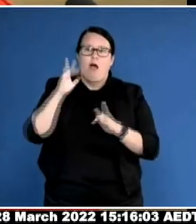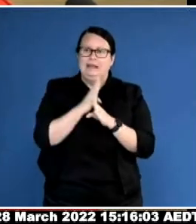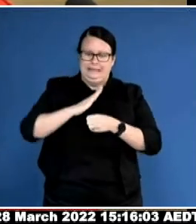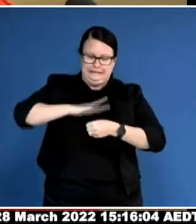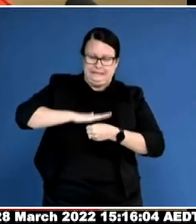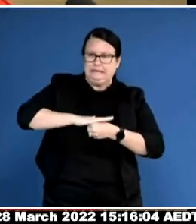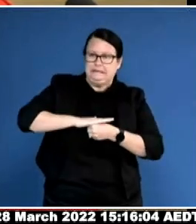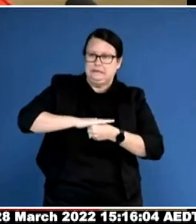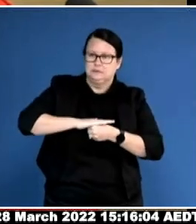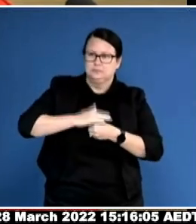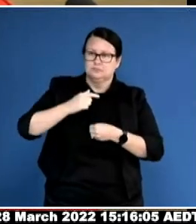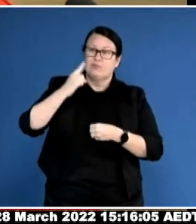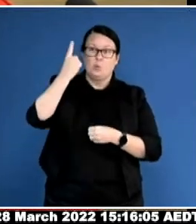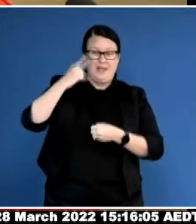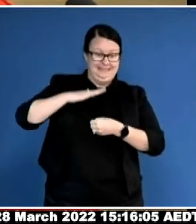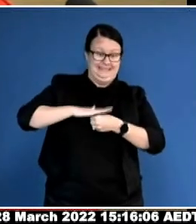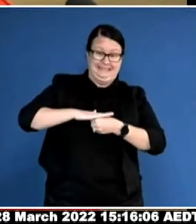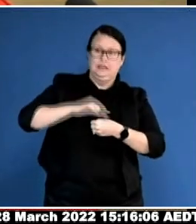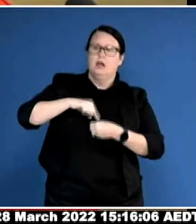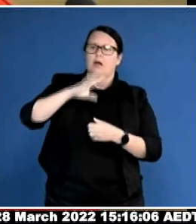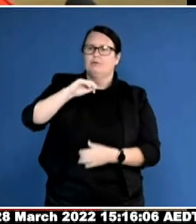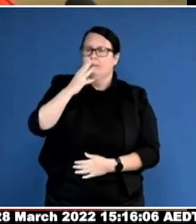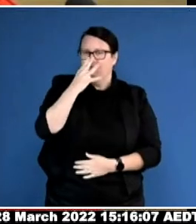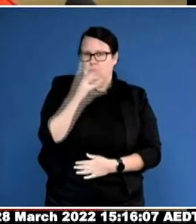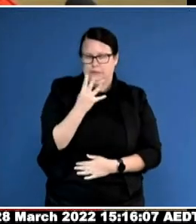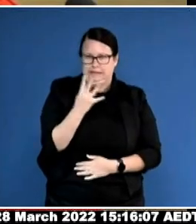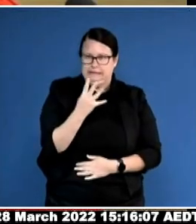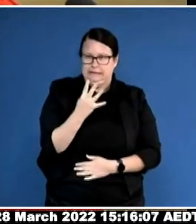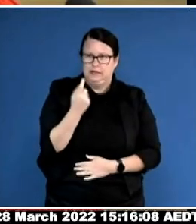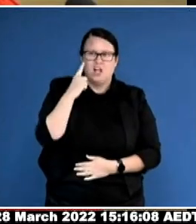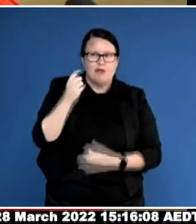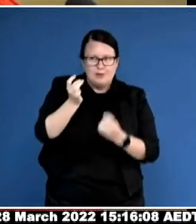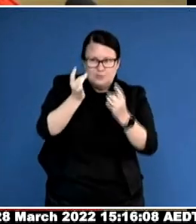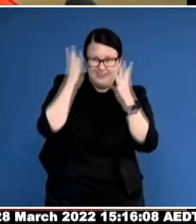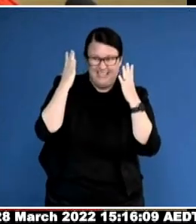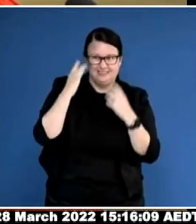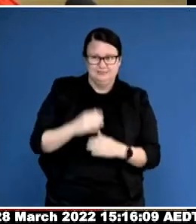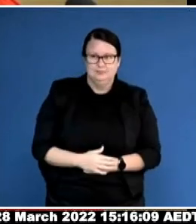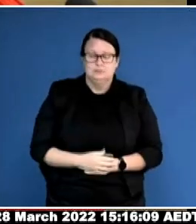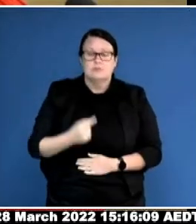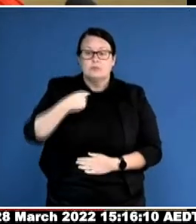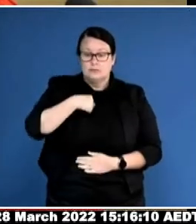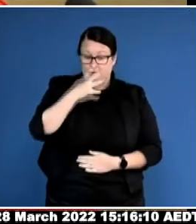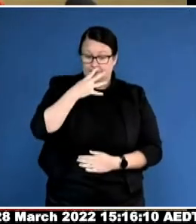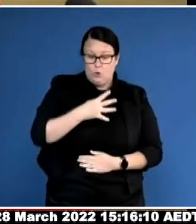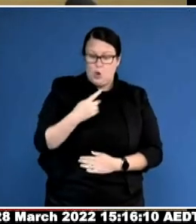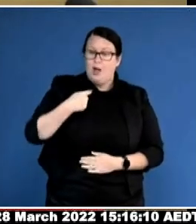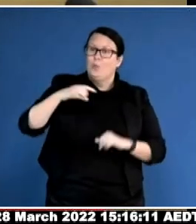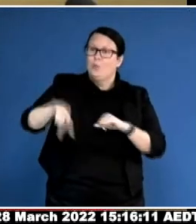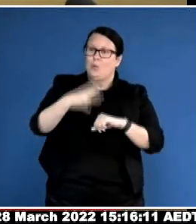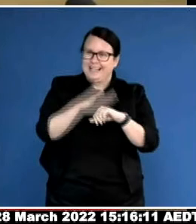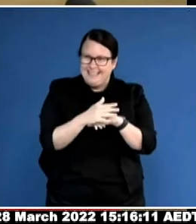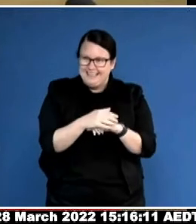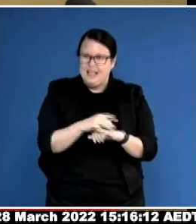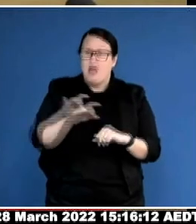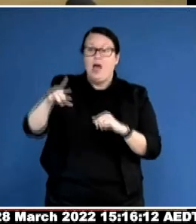that happened to me when I was 14 years old. I attended a wedding reception with my parents. The bride's brother